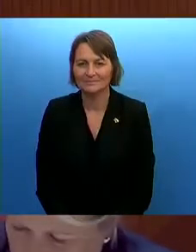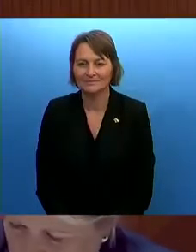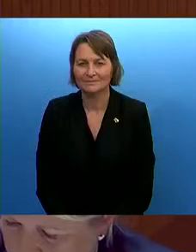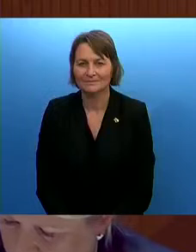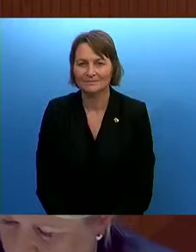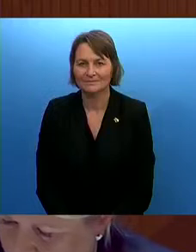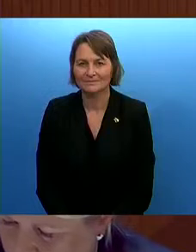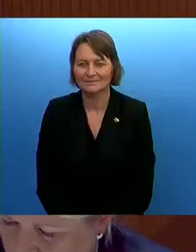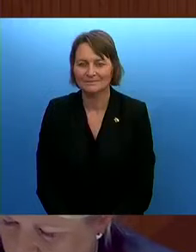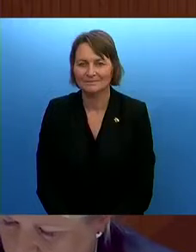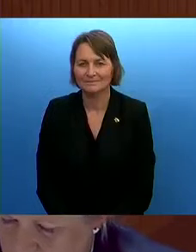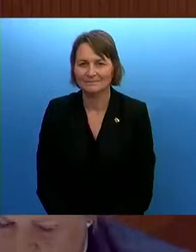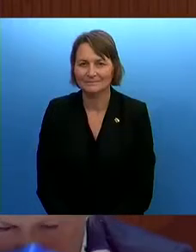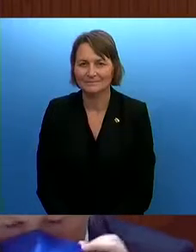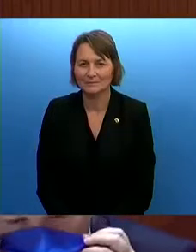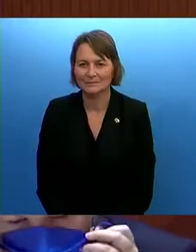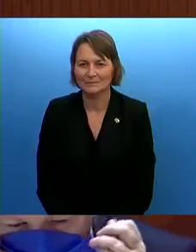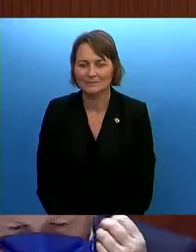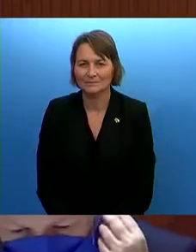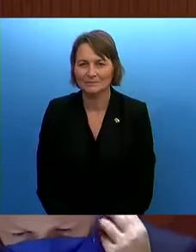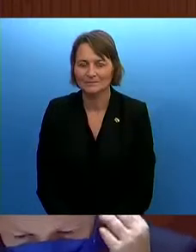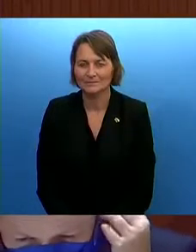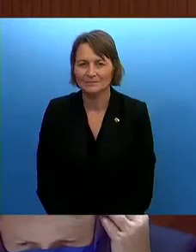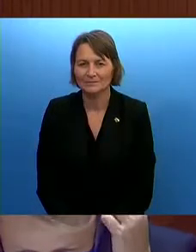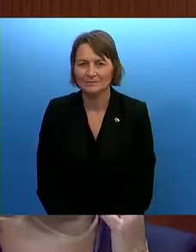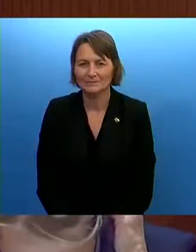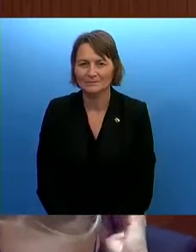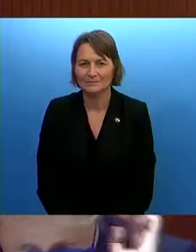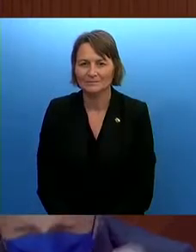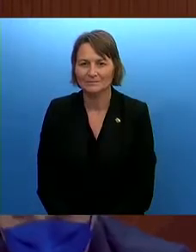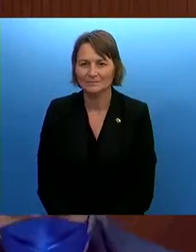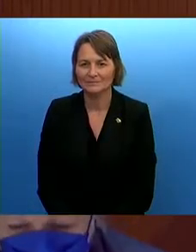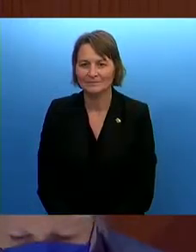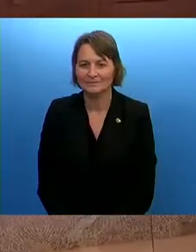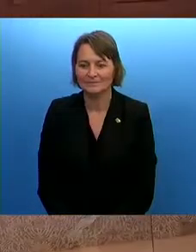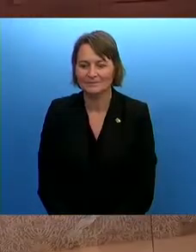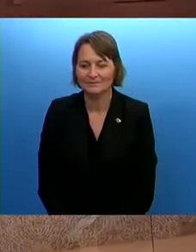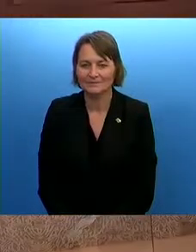Ms. Triggs, Assistant High Commissioner for the Protection of UNHCR.